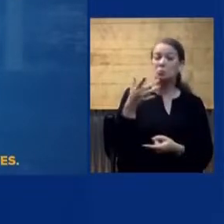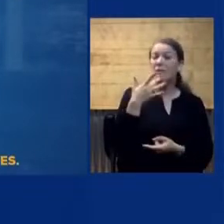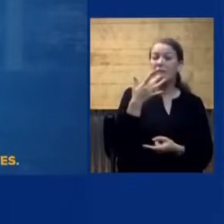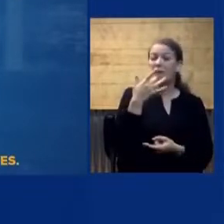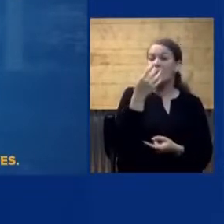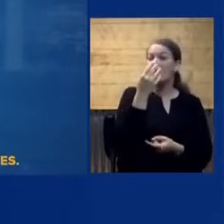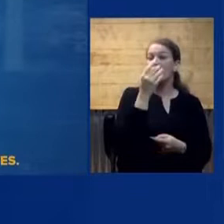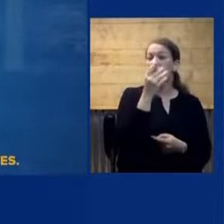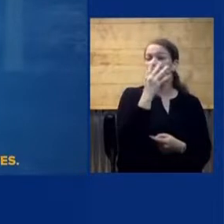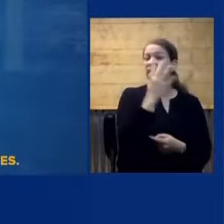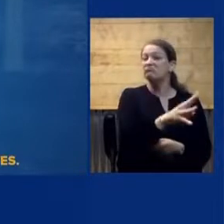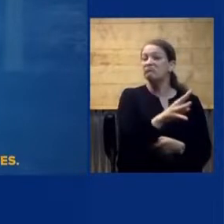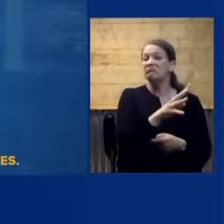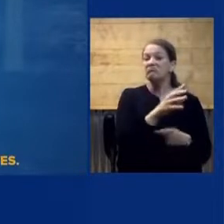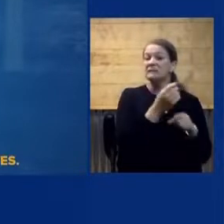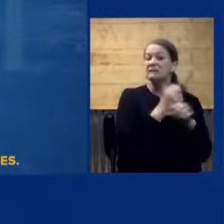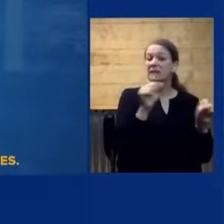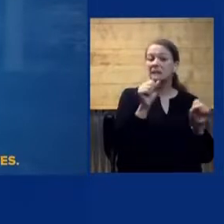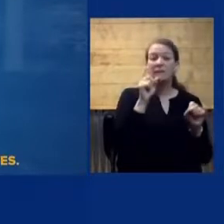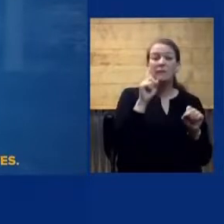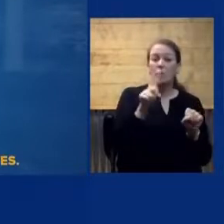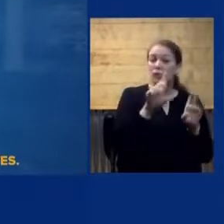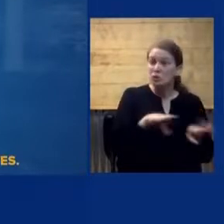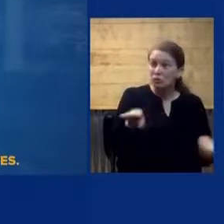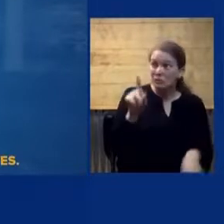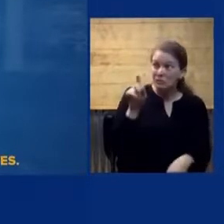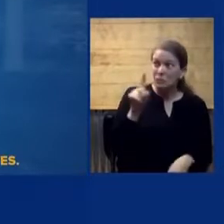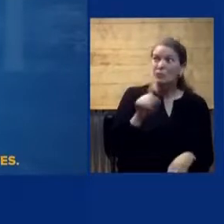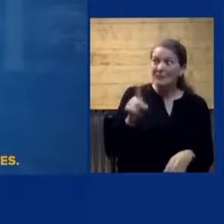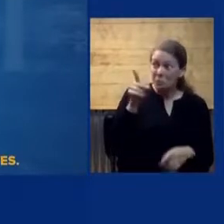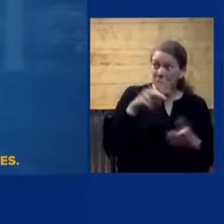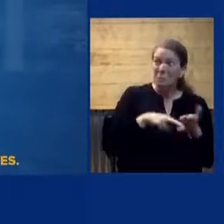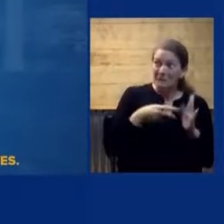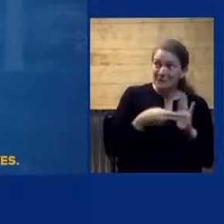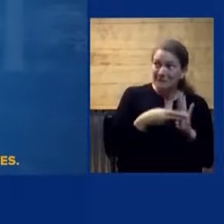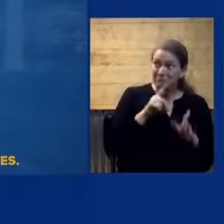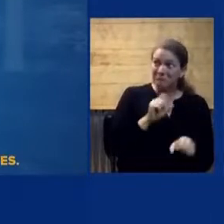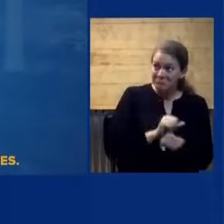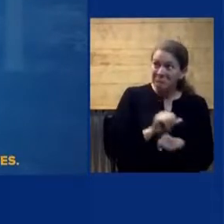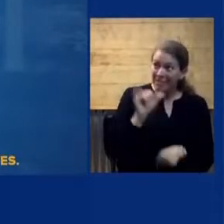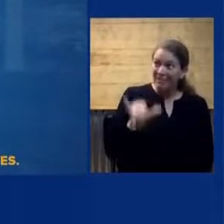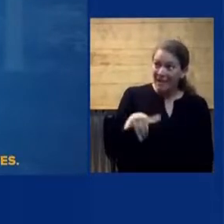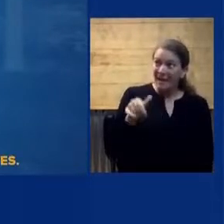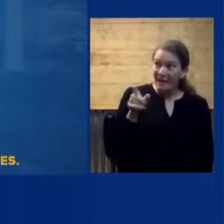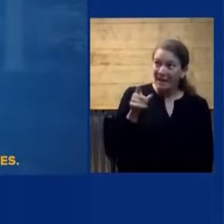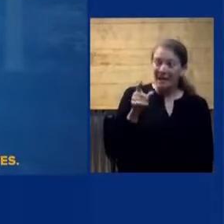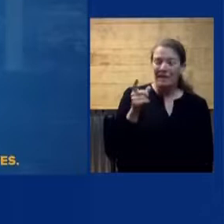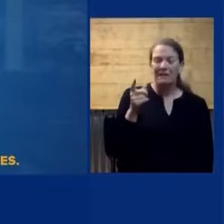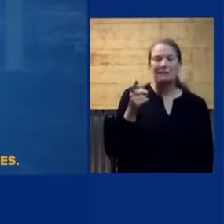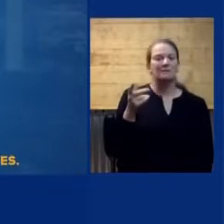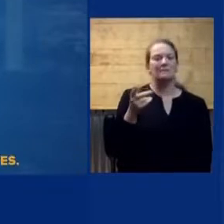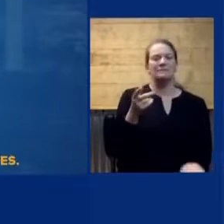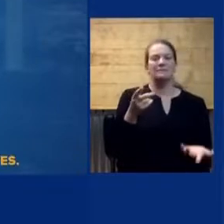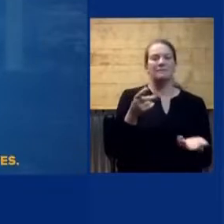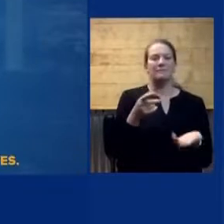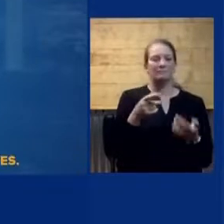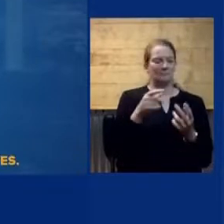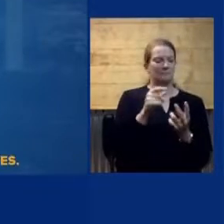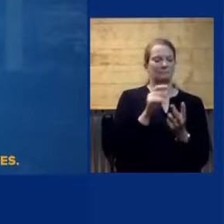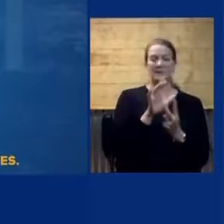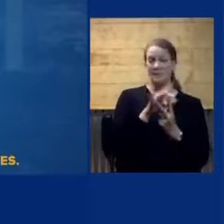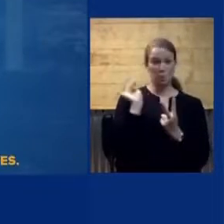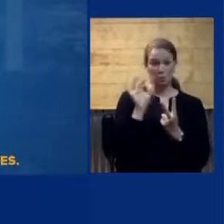really mean that when you say that? And it's not a choice of open the schools or not open the